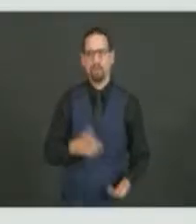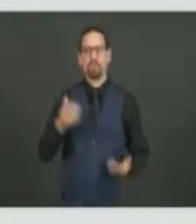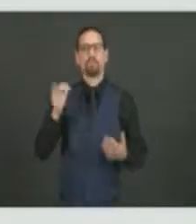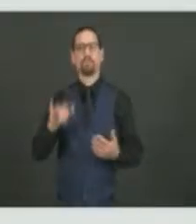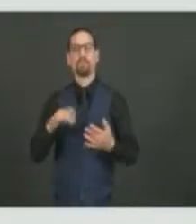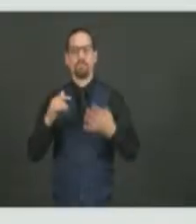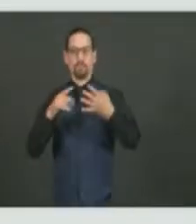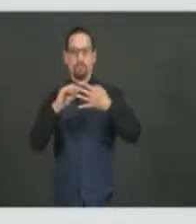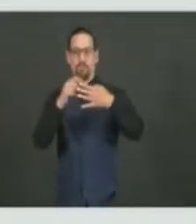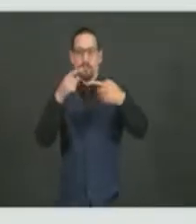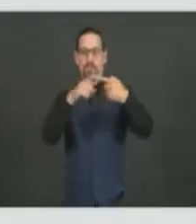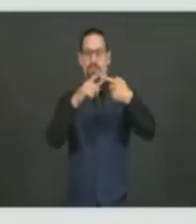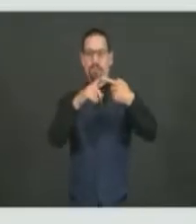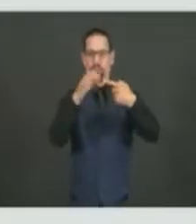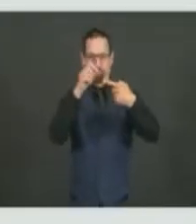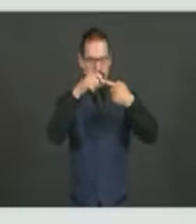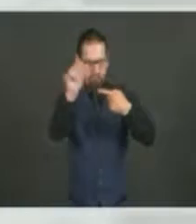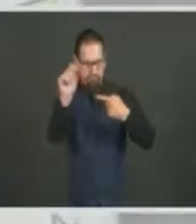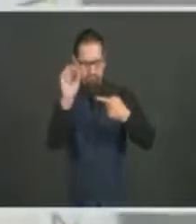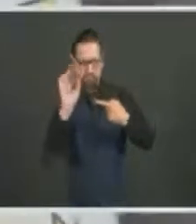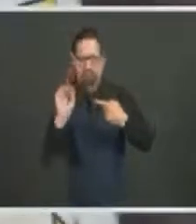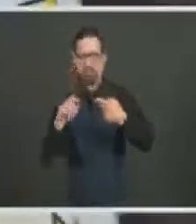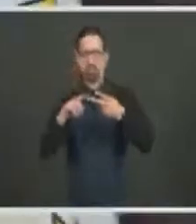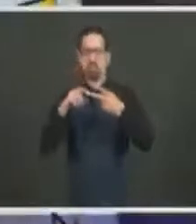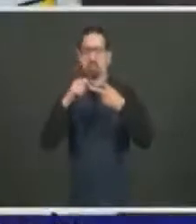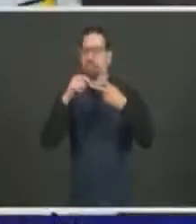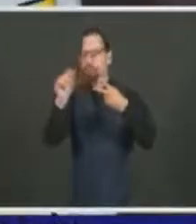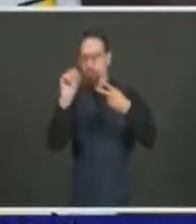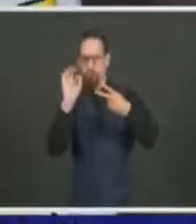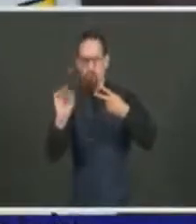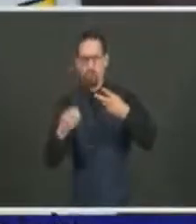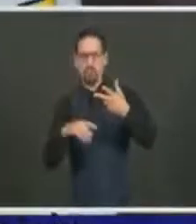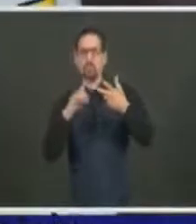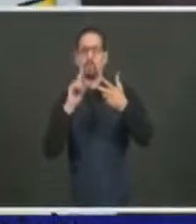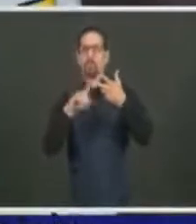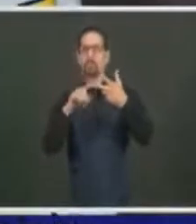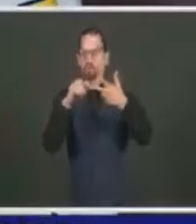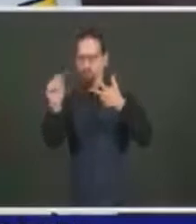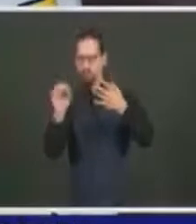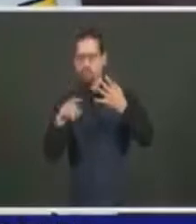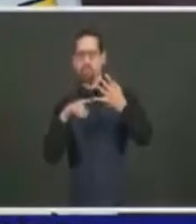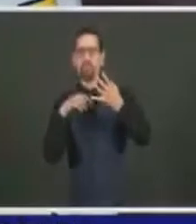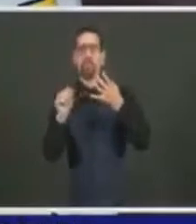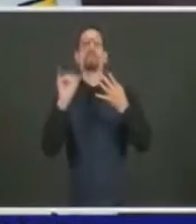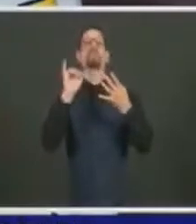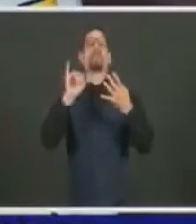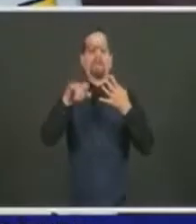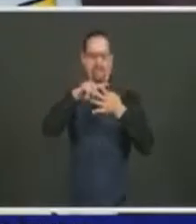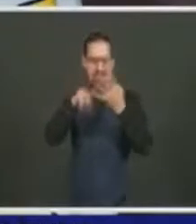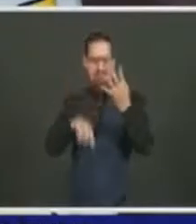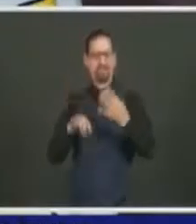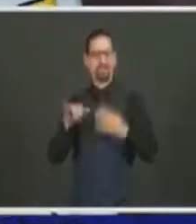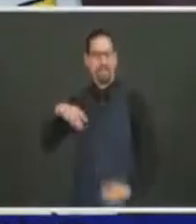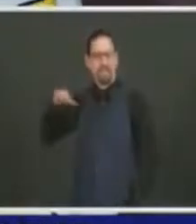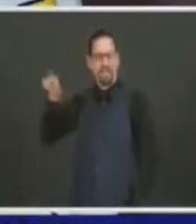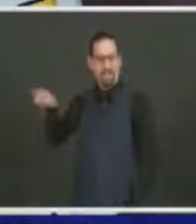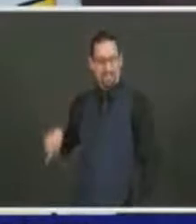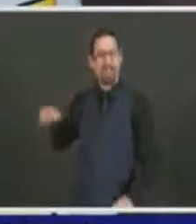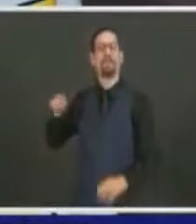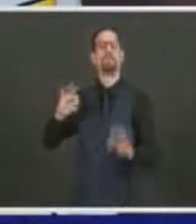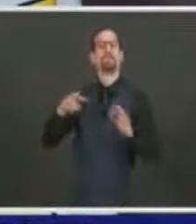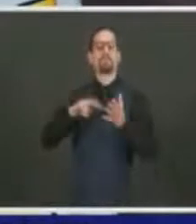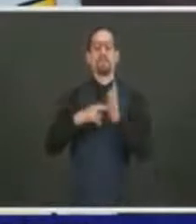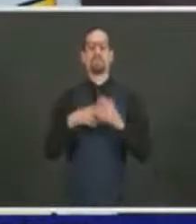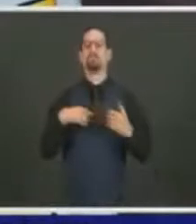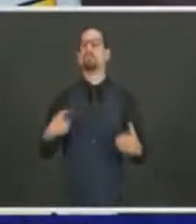3. I do want to say this. We developed those 4 indicators at a time when our testing